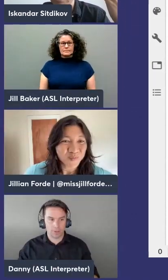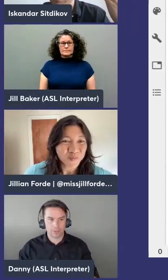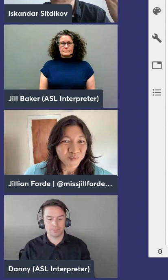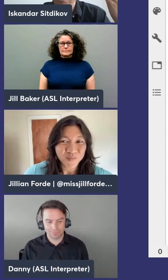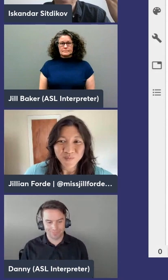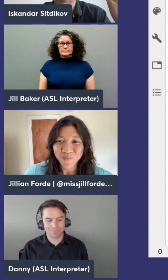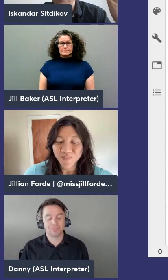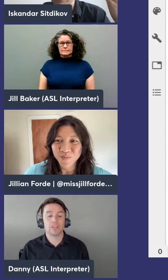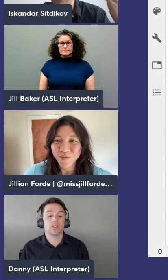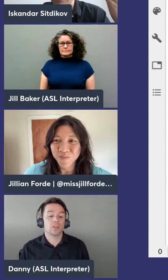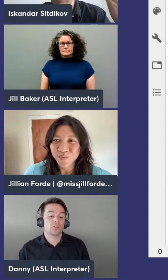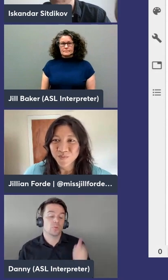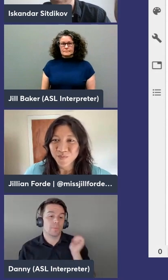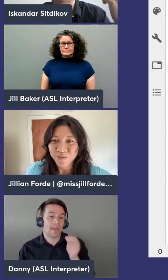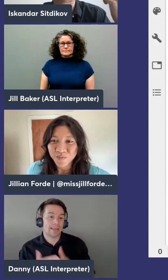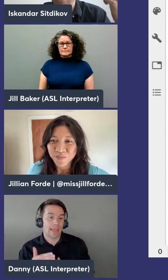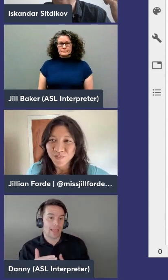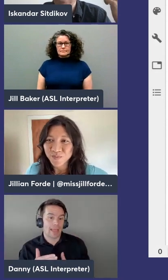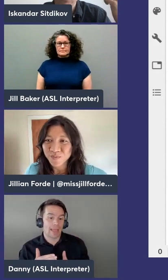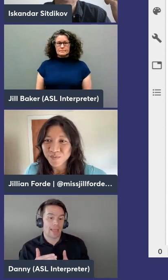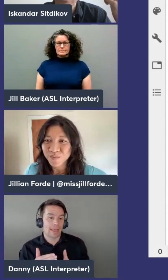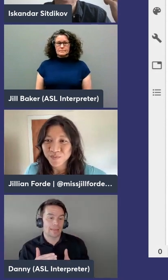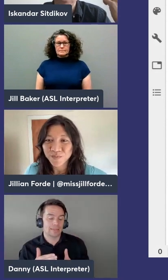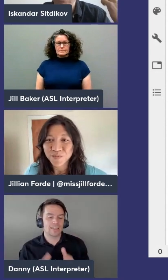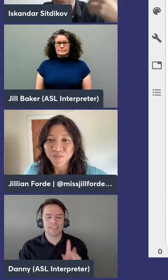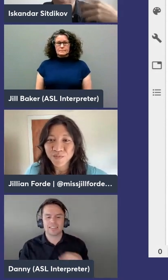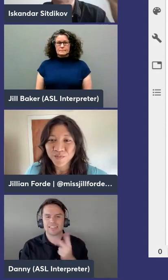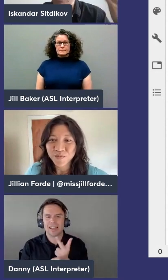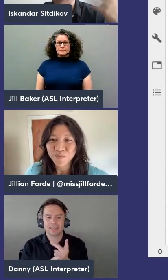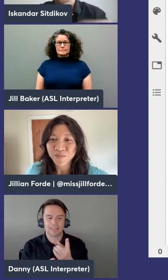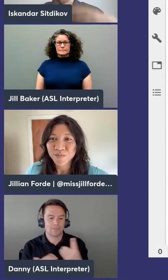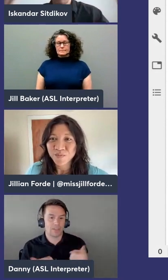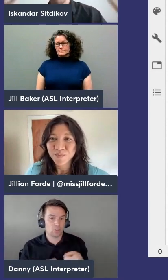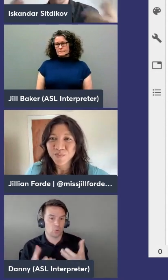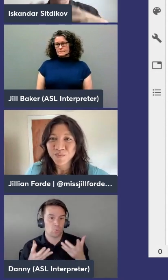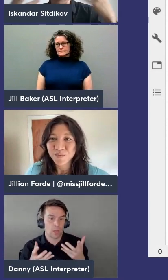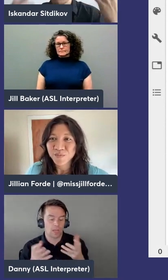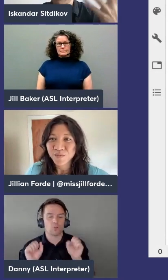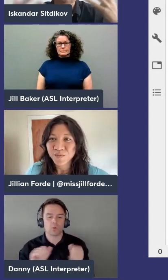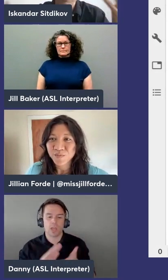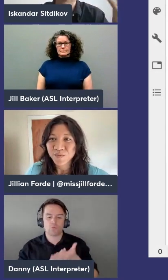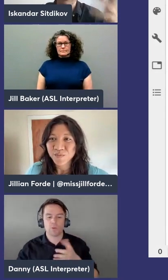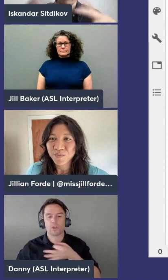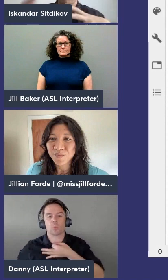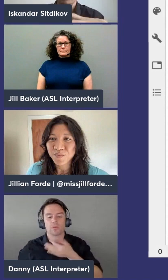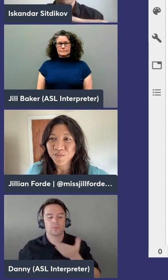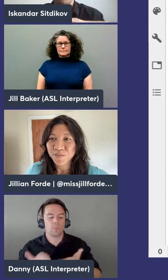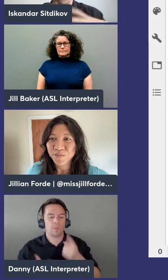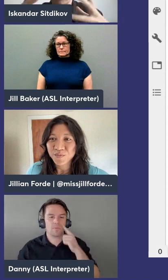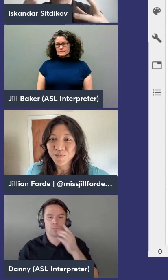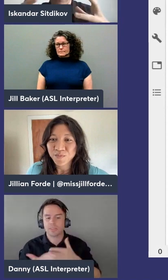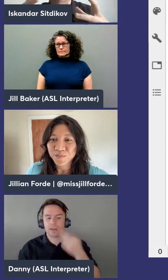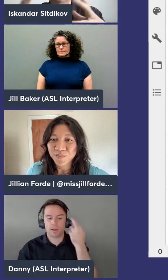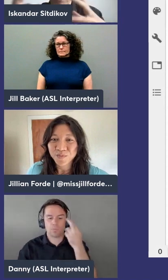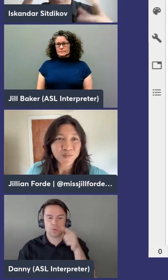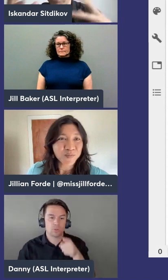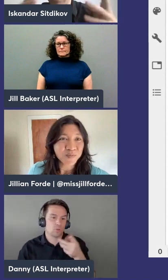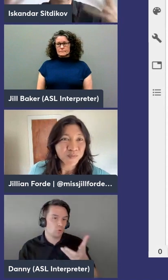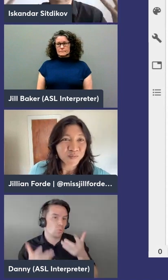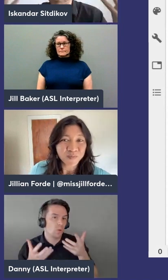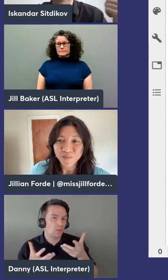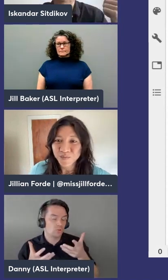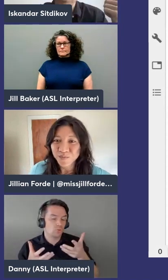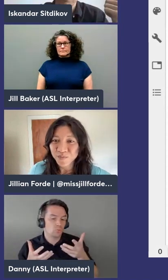you just pass statuses you want or types of devices you want, and you can do the query. So maybe for some reason you want to pick